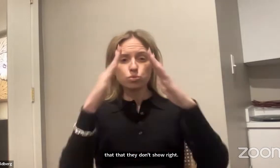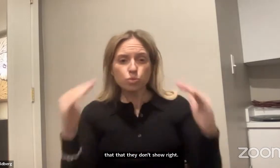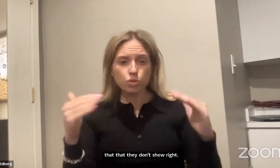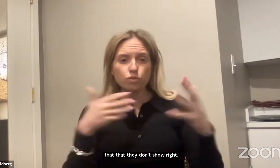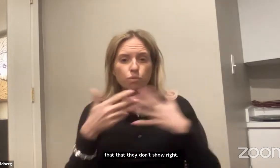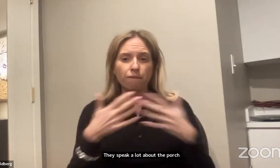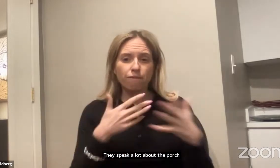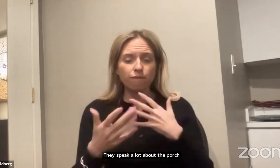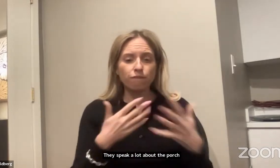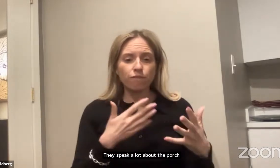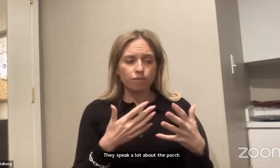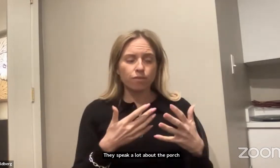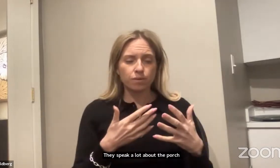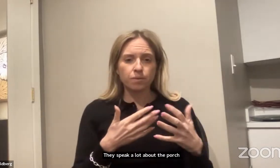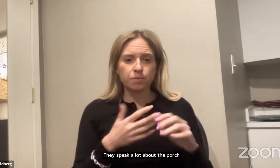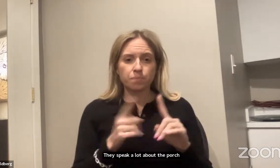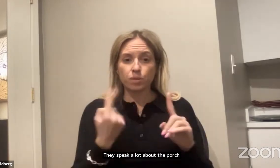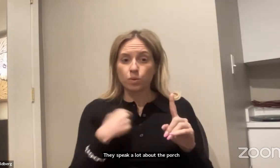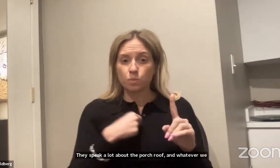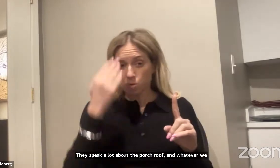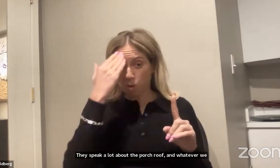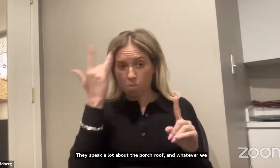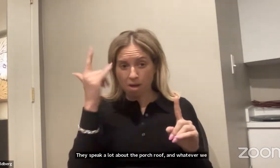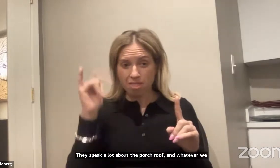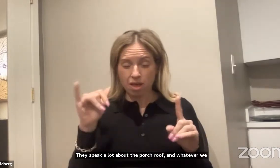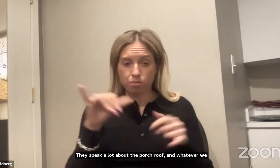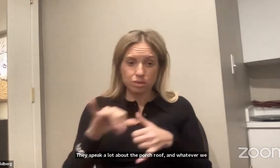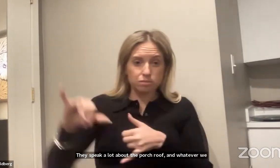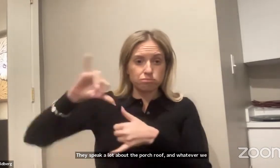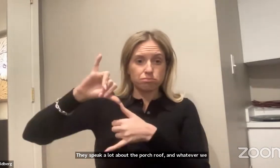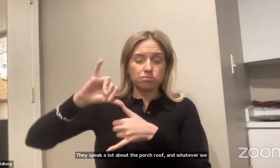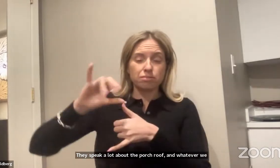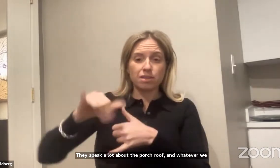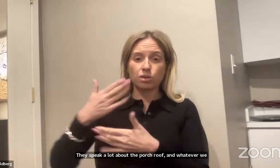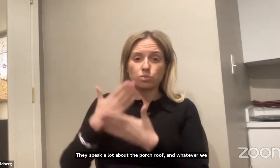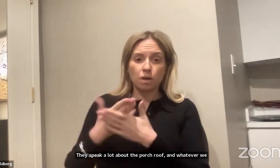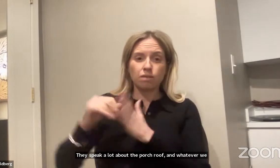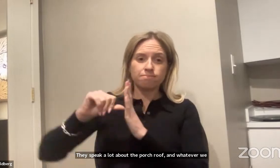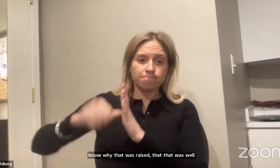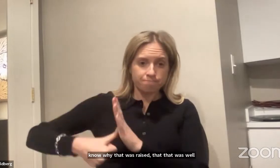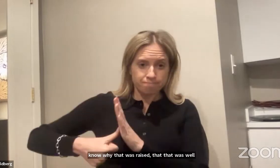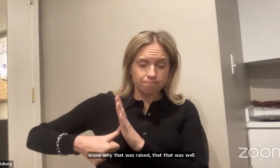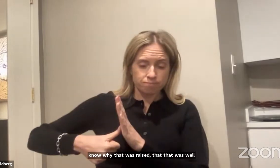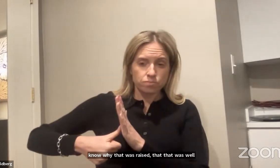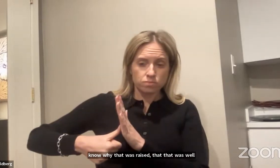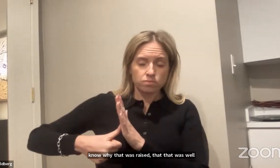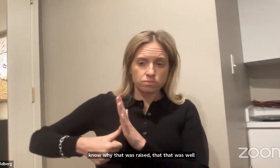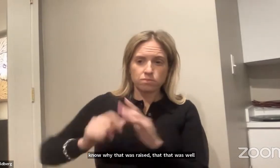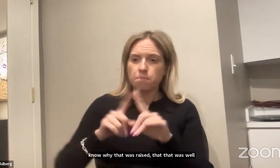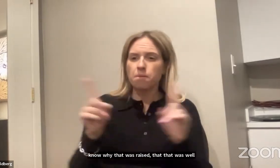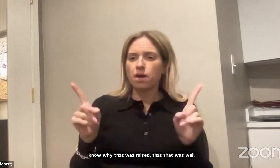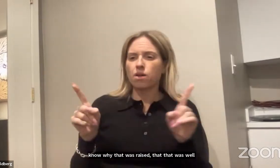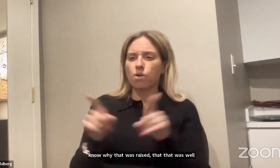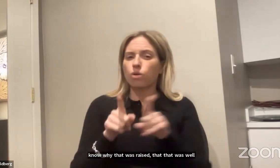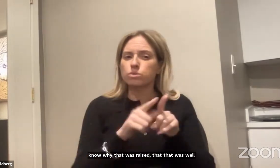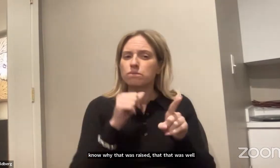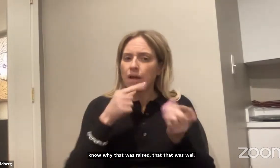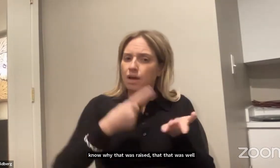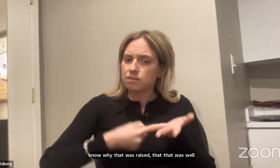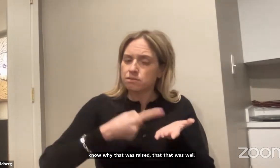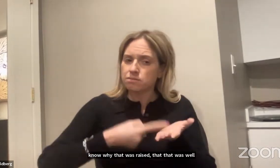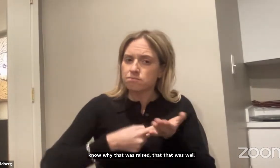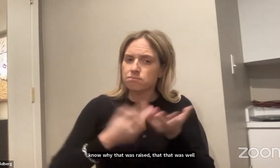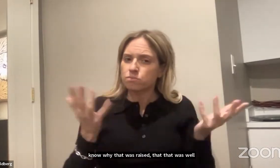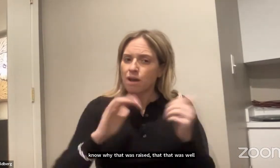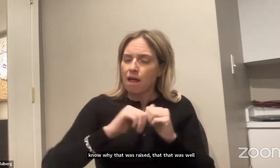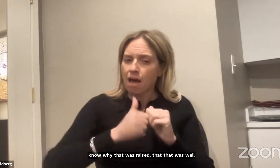whatever. We know why that was raised. That was well articulated. But what it wasn't discussed was